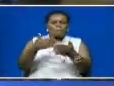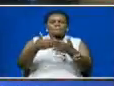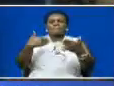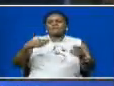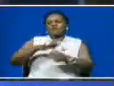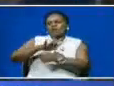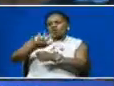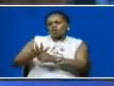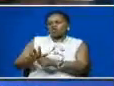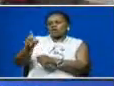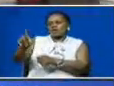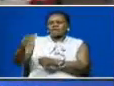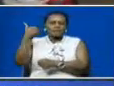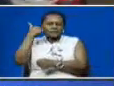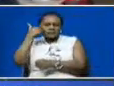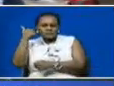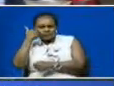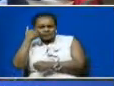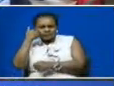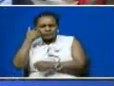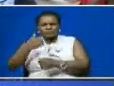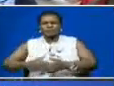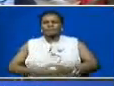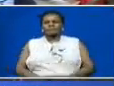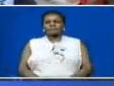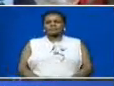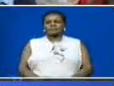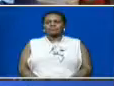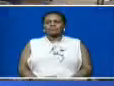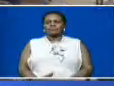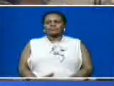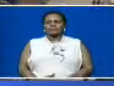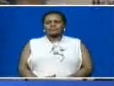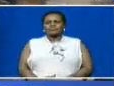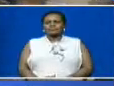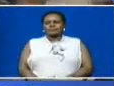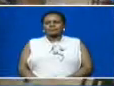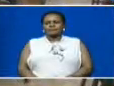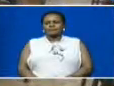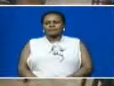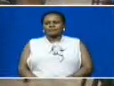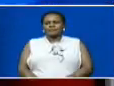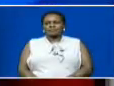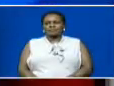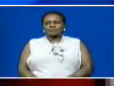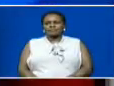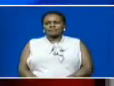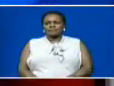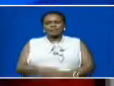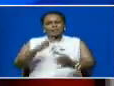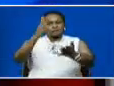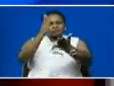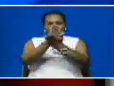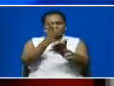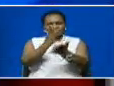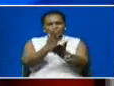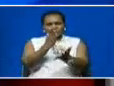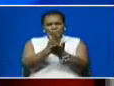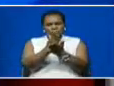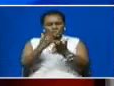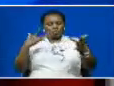the COVID-19 pandemic. Shadrach Miti, KTN News. Indeed,